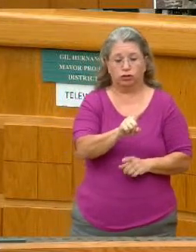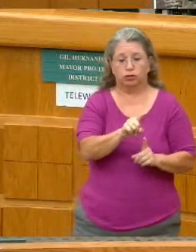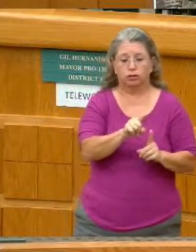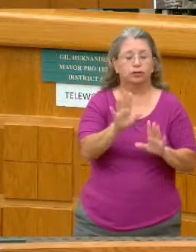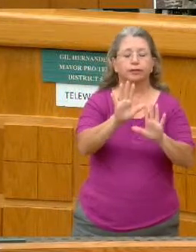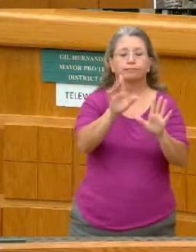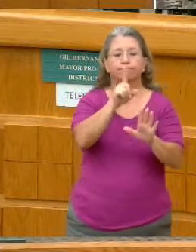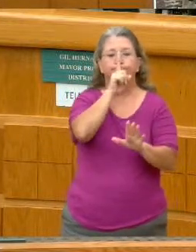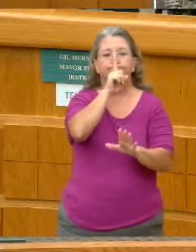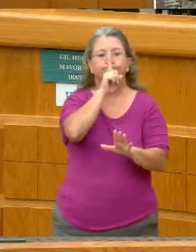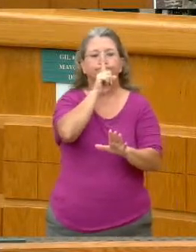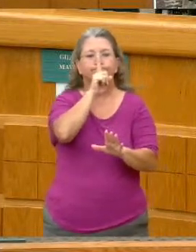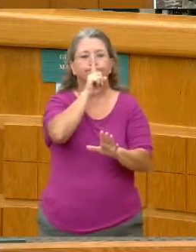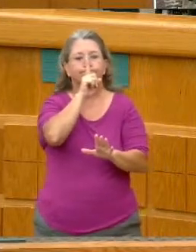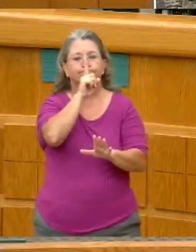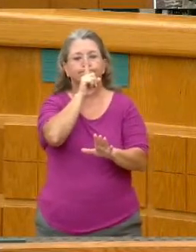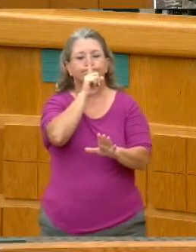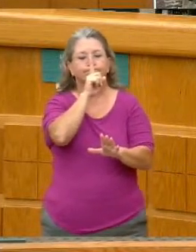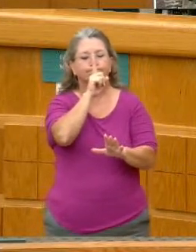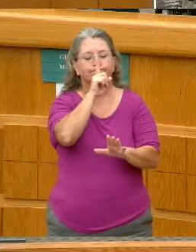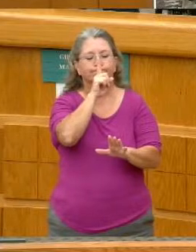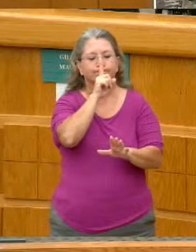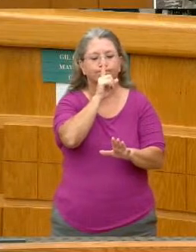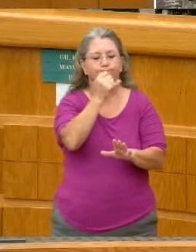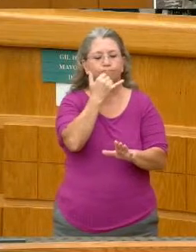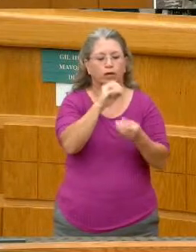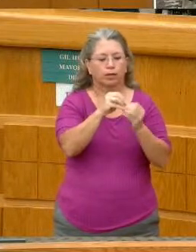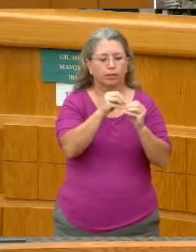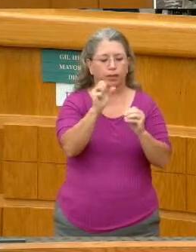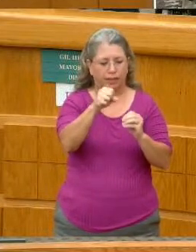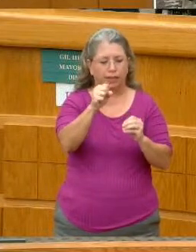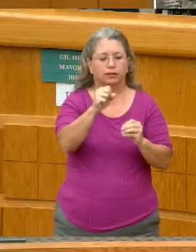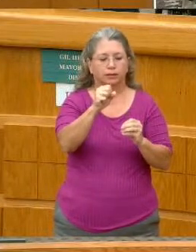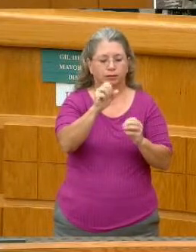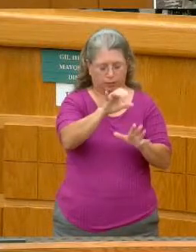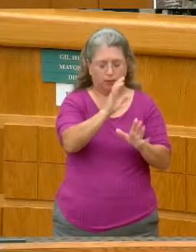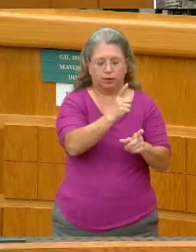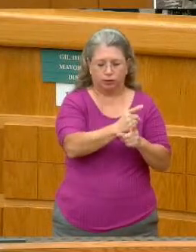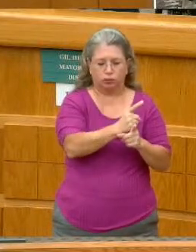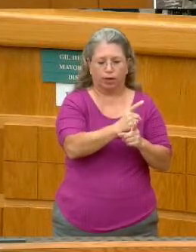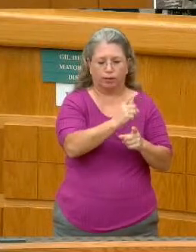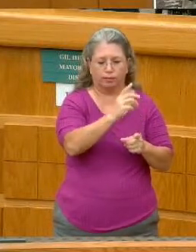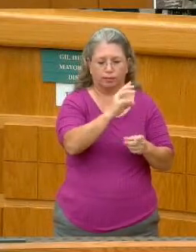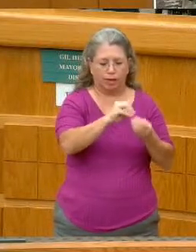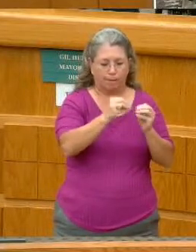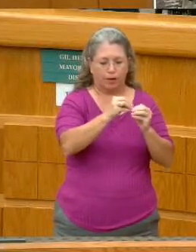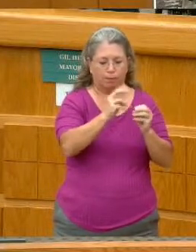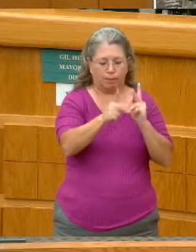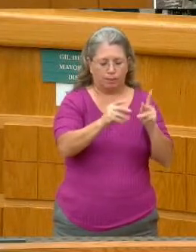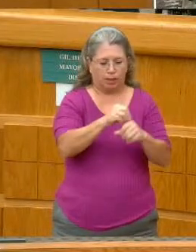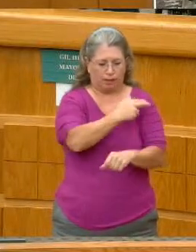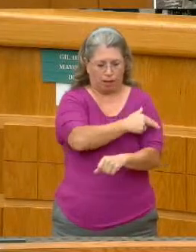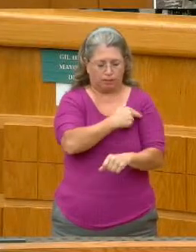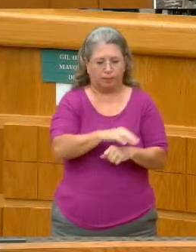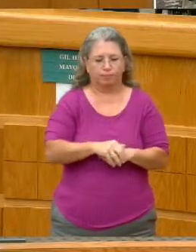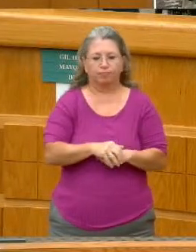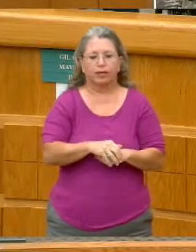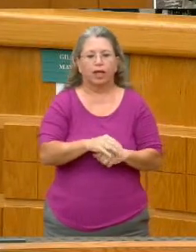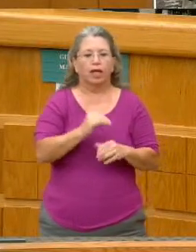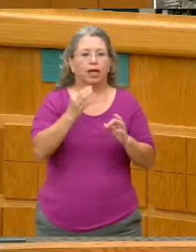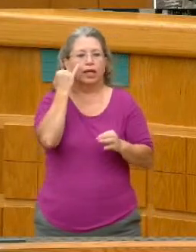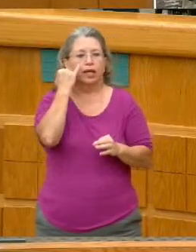so sorry, that first number I gave you was, yes, total hospitalizations. On the 7-day average, just looking